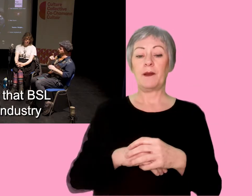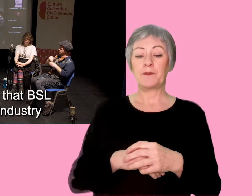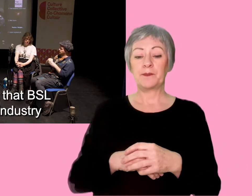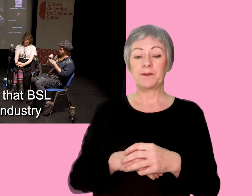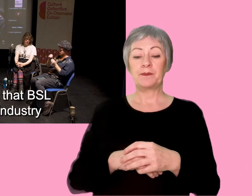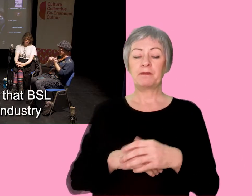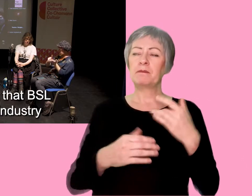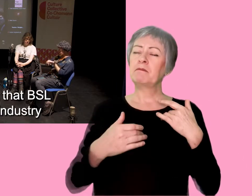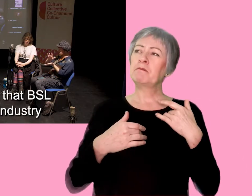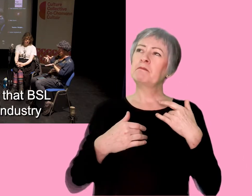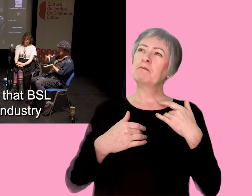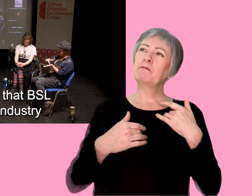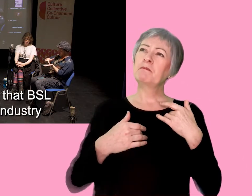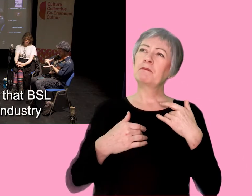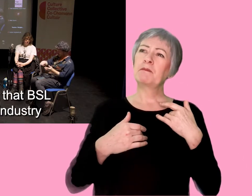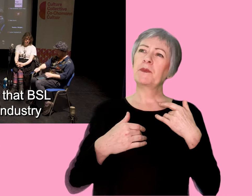I